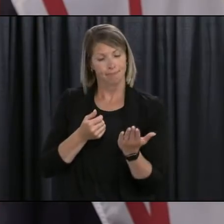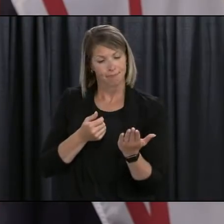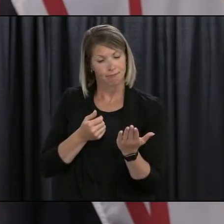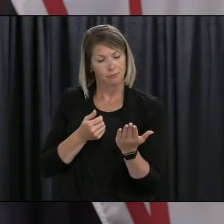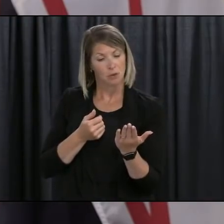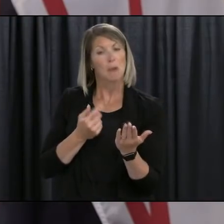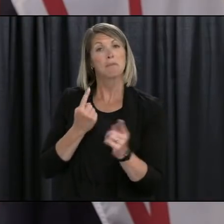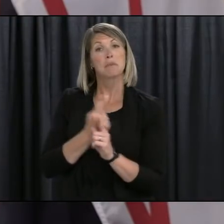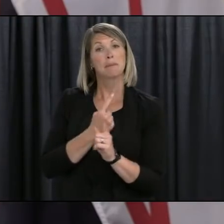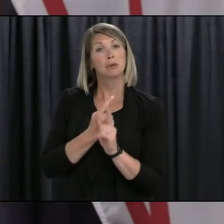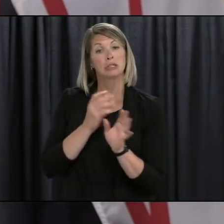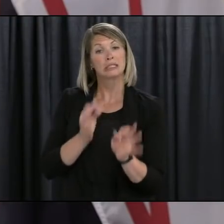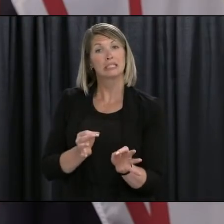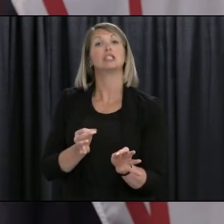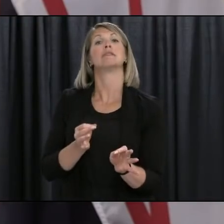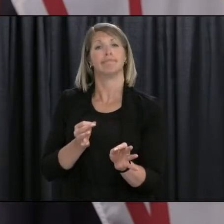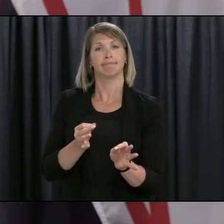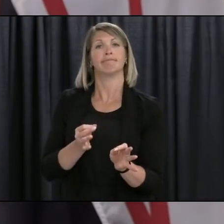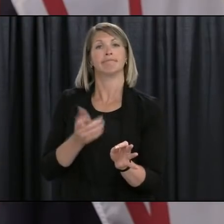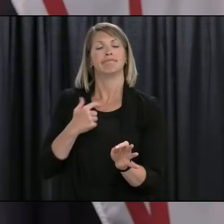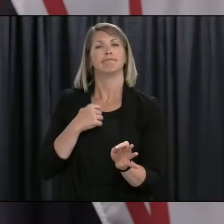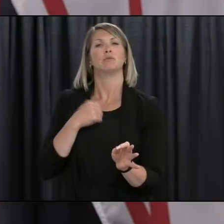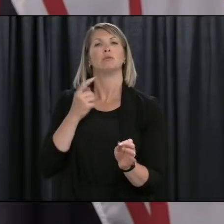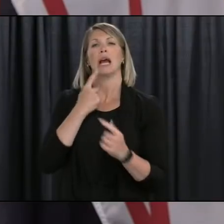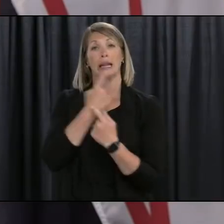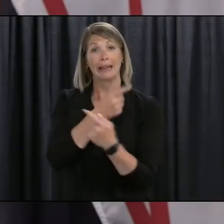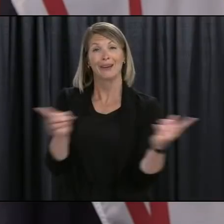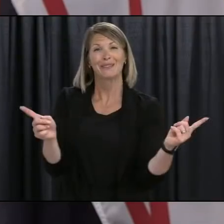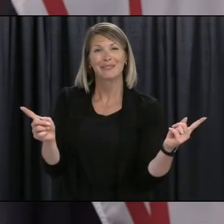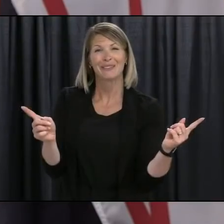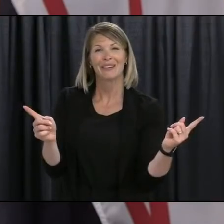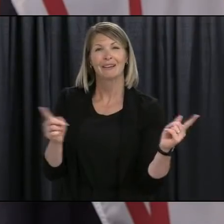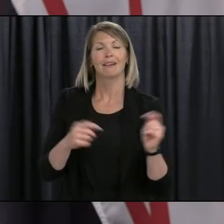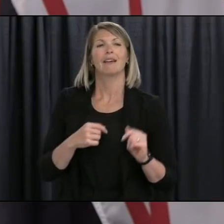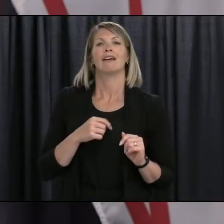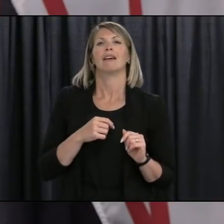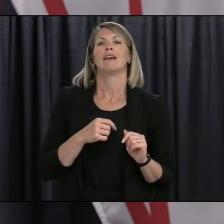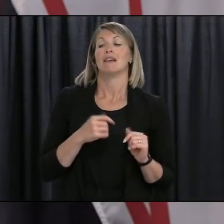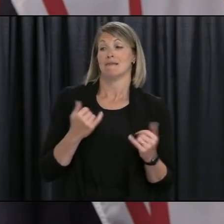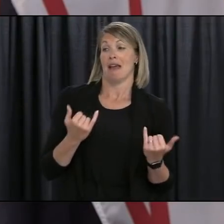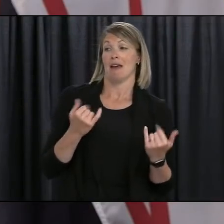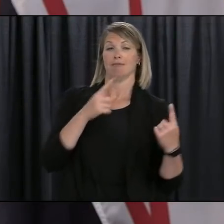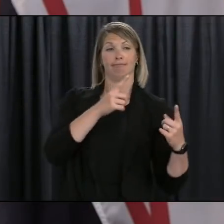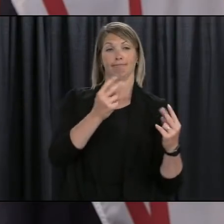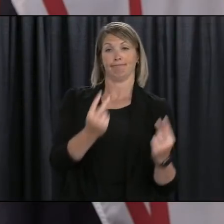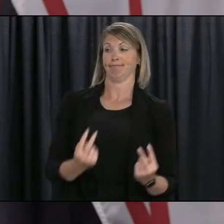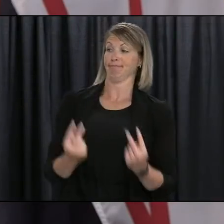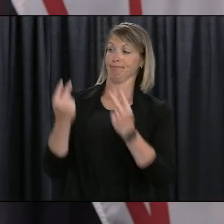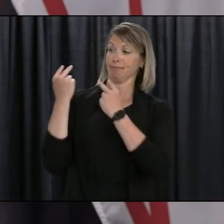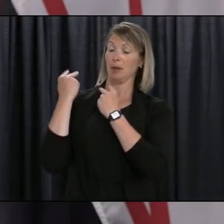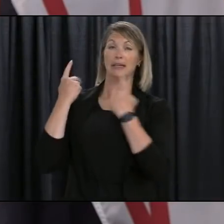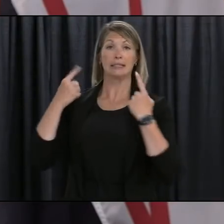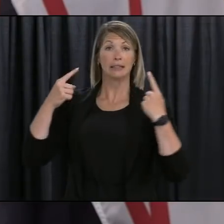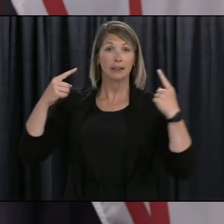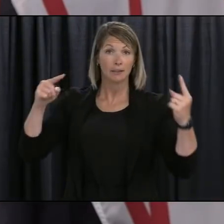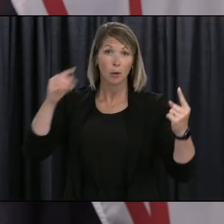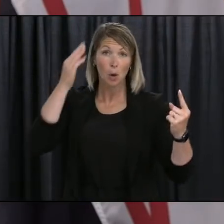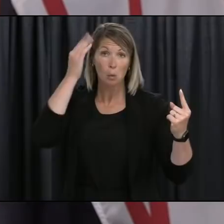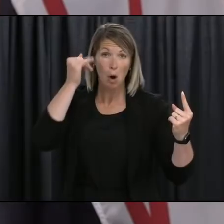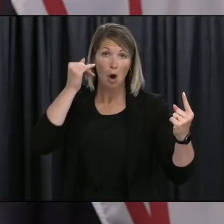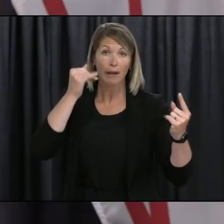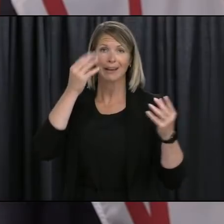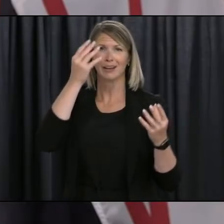decisions that we've made in the future. We've worked together, we've been successful together, and recognizing that, opening it up to